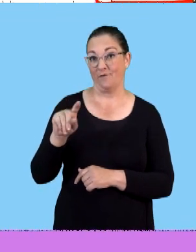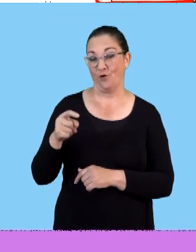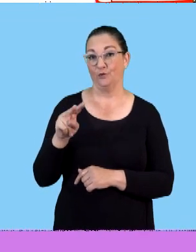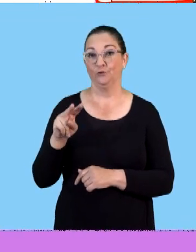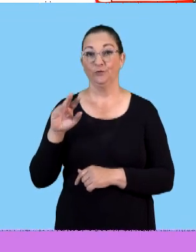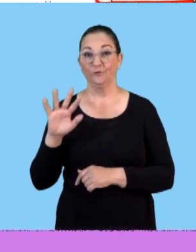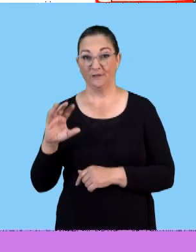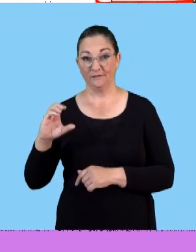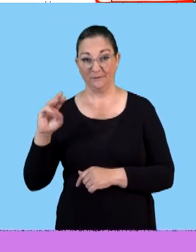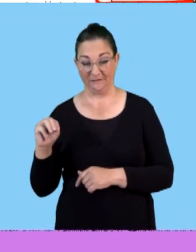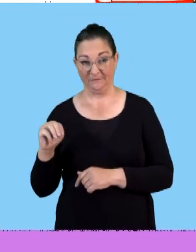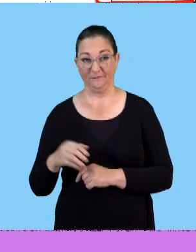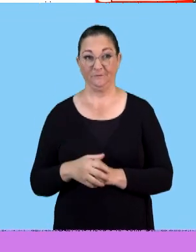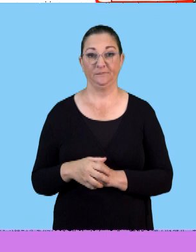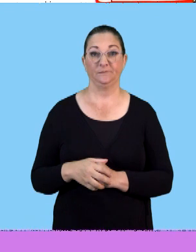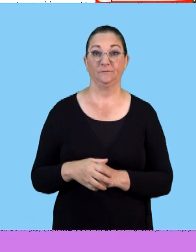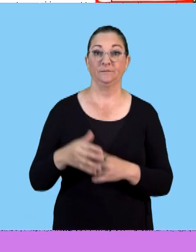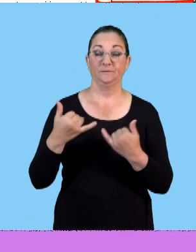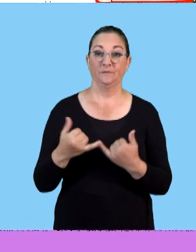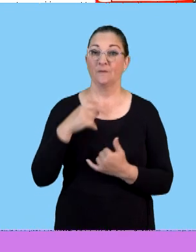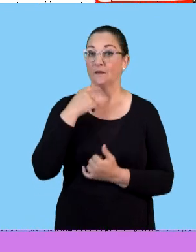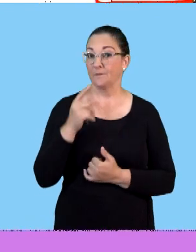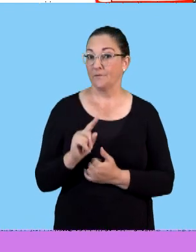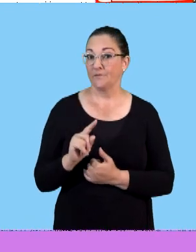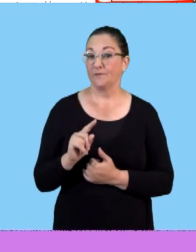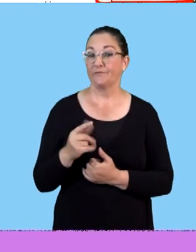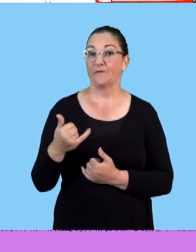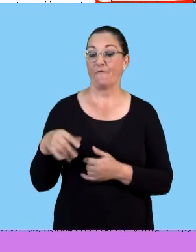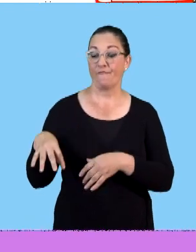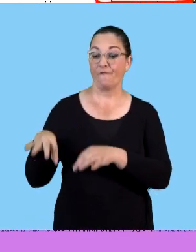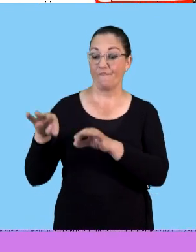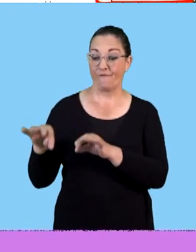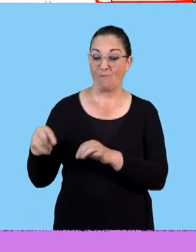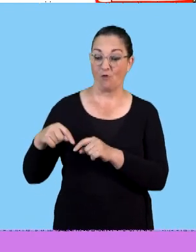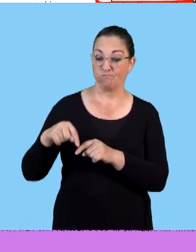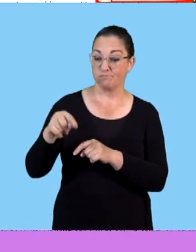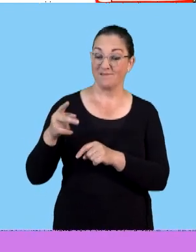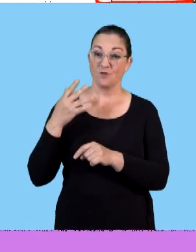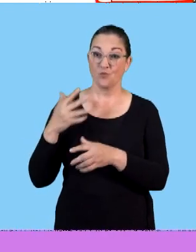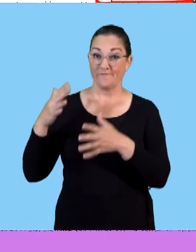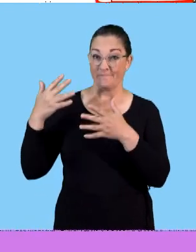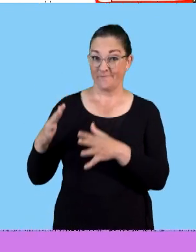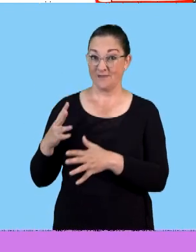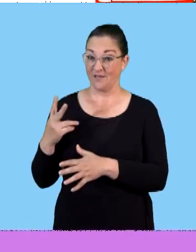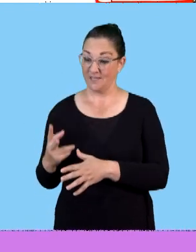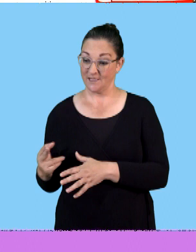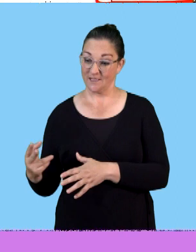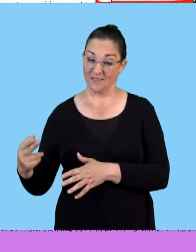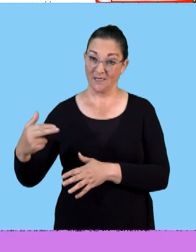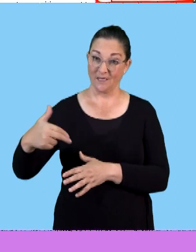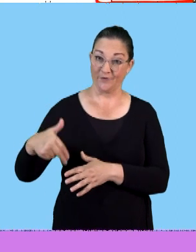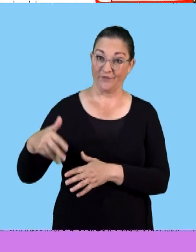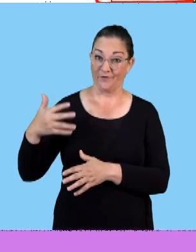352.25 square centimeters. Now, it says calculate the area of the fabric that is left over if Marcus cuts